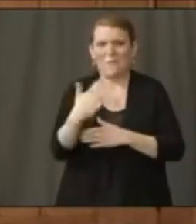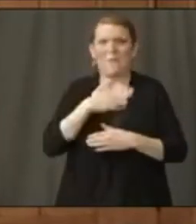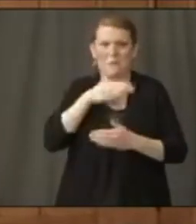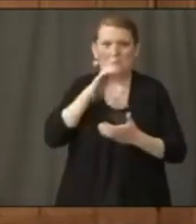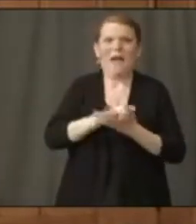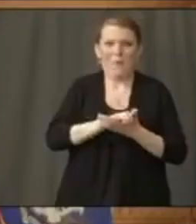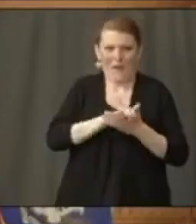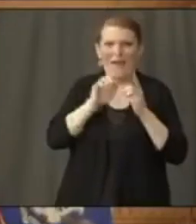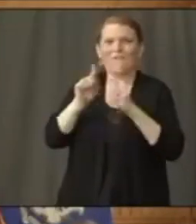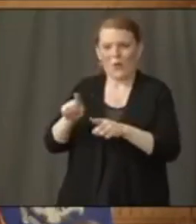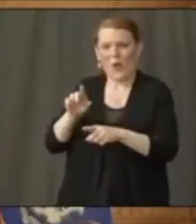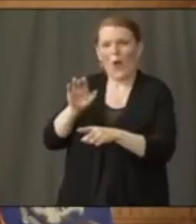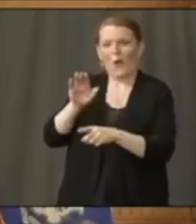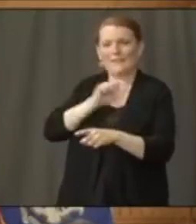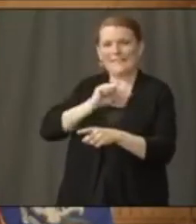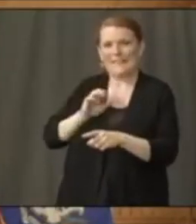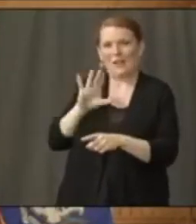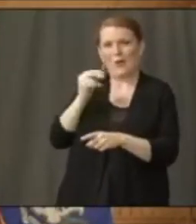couldn't resist.